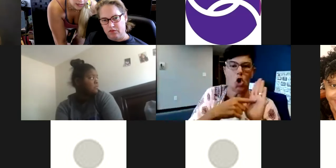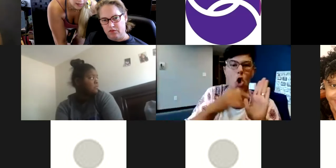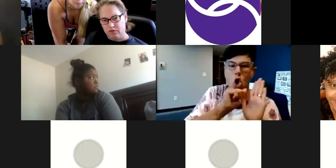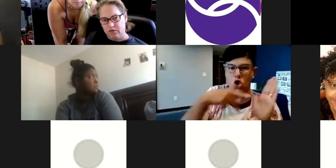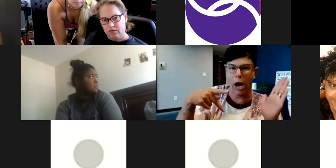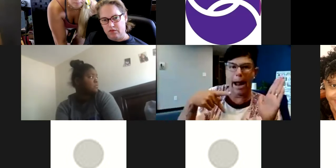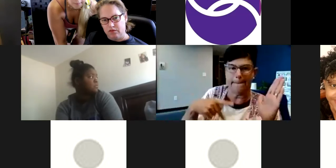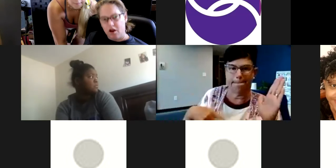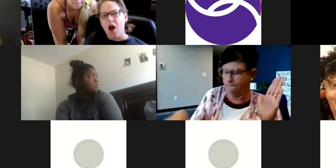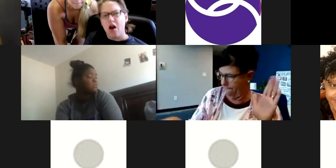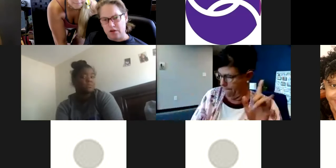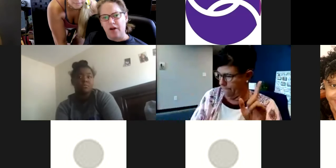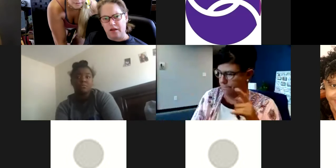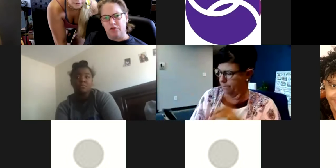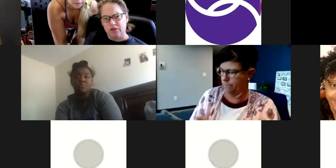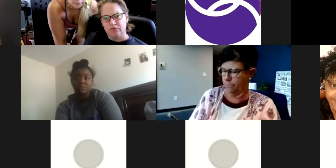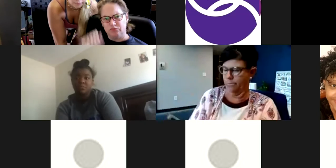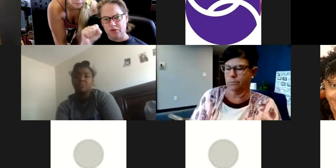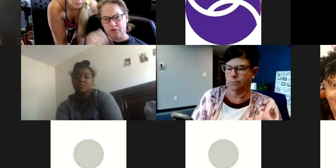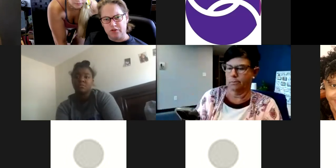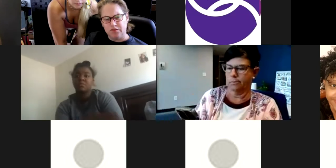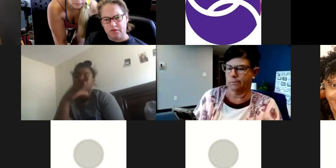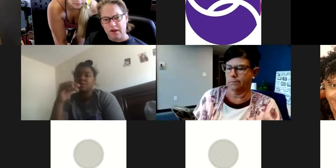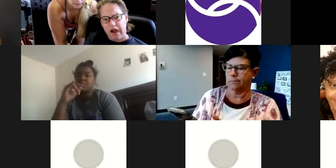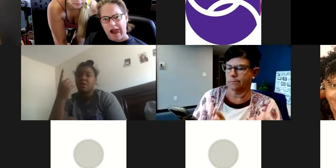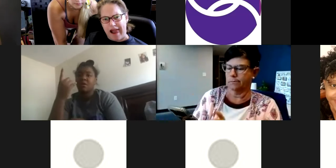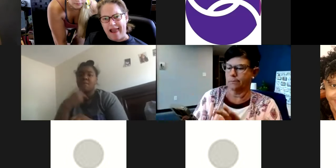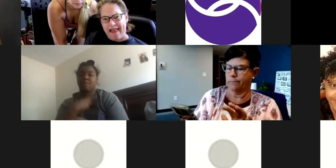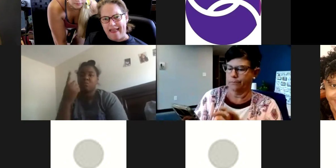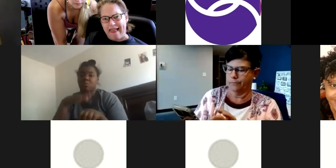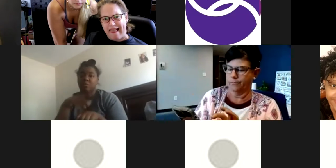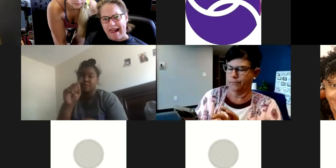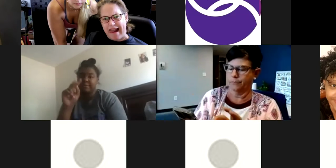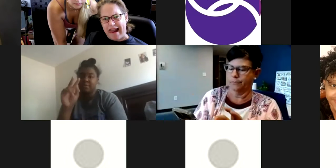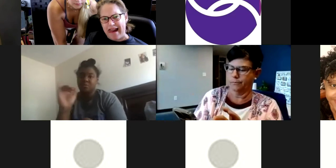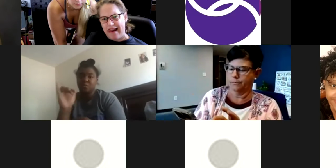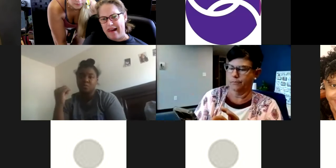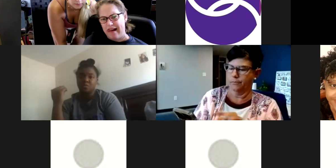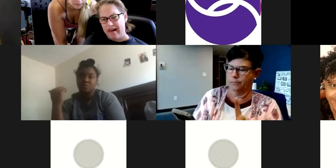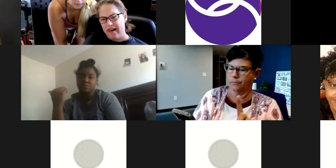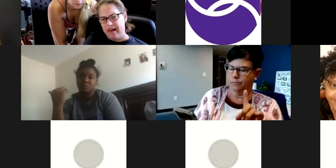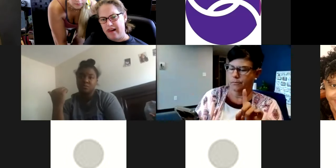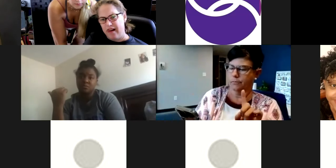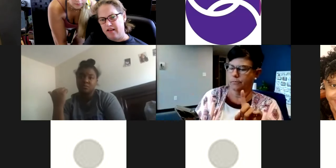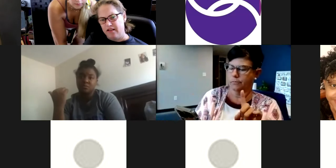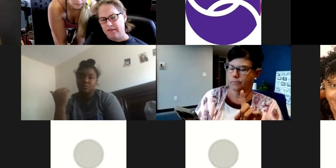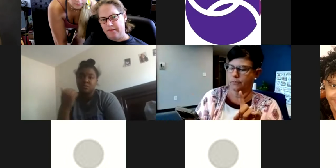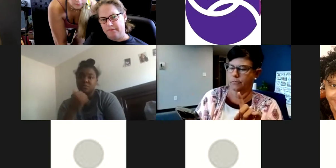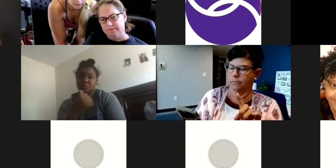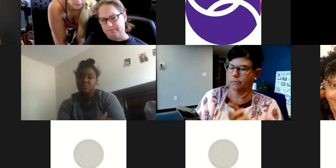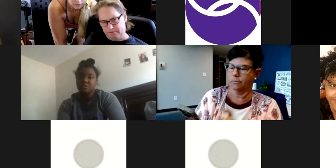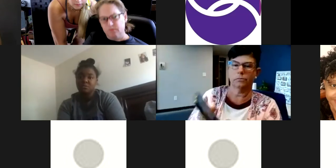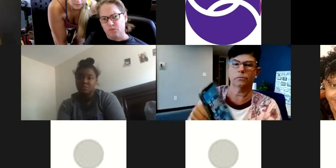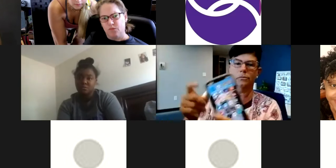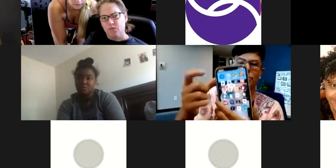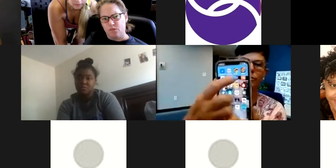Yes, I have a Sorensen app on my phone, and I can make calls through my cell phone to Sorensen. I have that on my